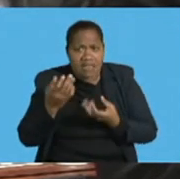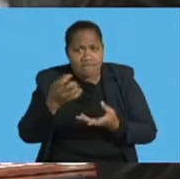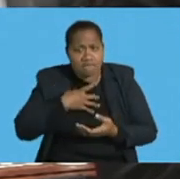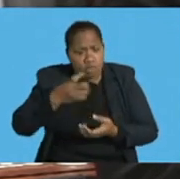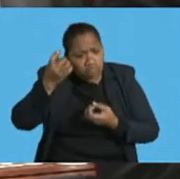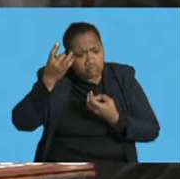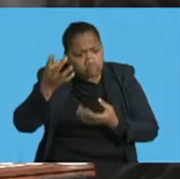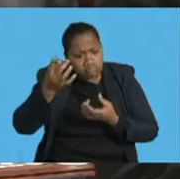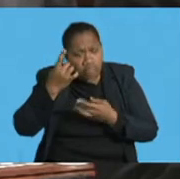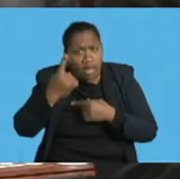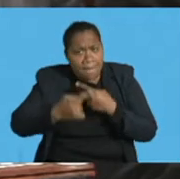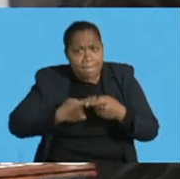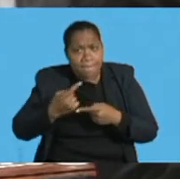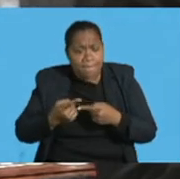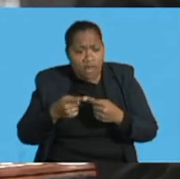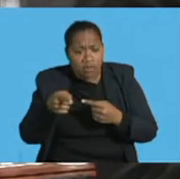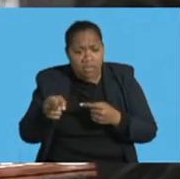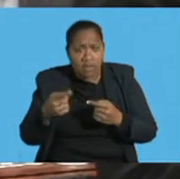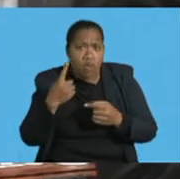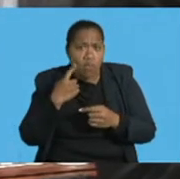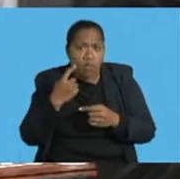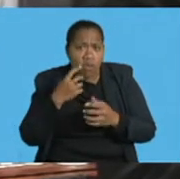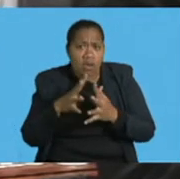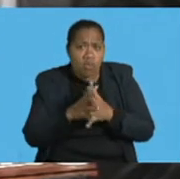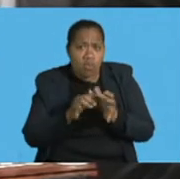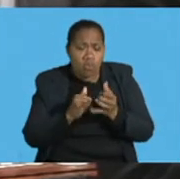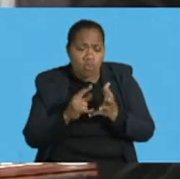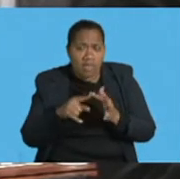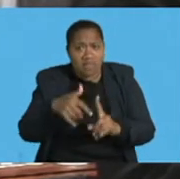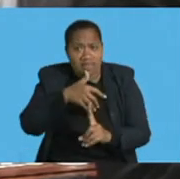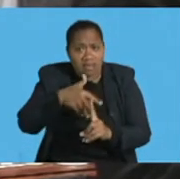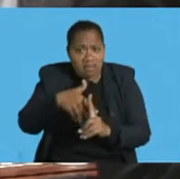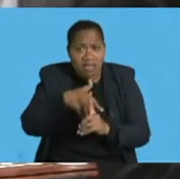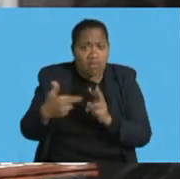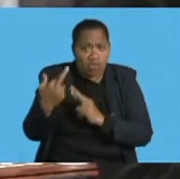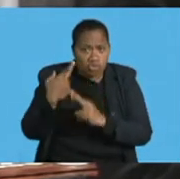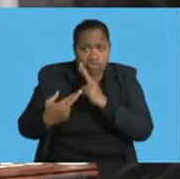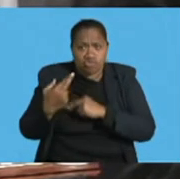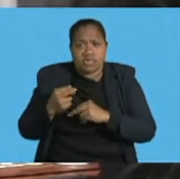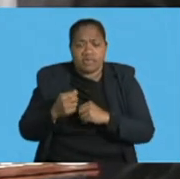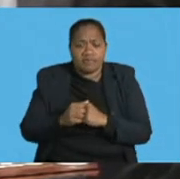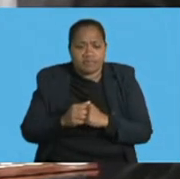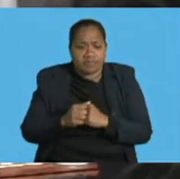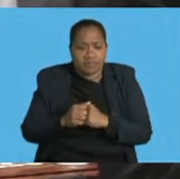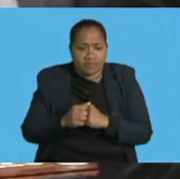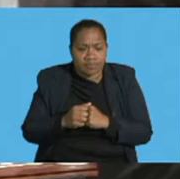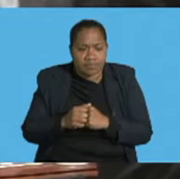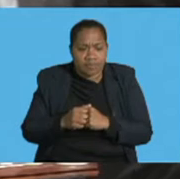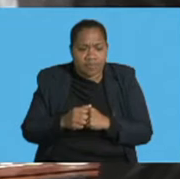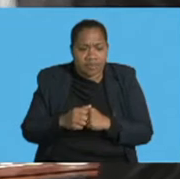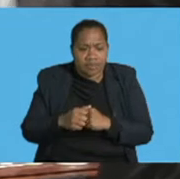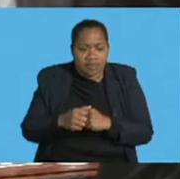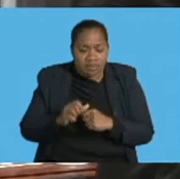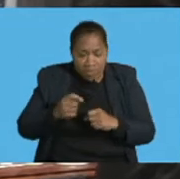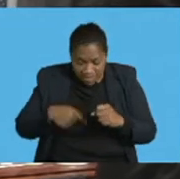the importance of waterways, the establishment, the historical background of the Waterways and Environment Ministry later on this week, during my end-of-week